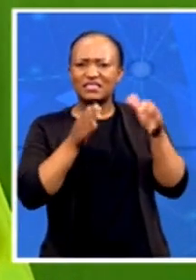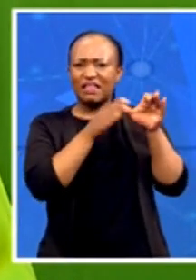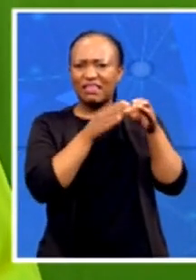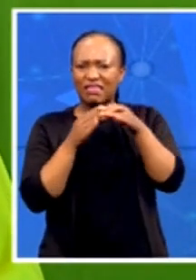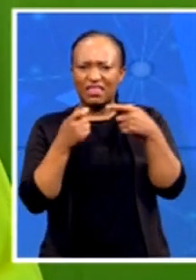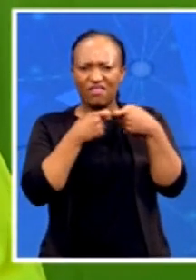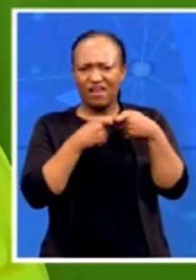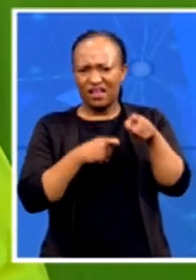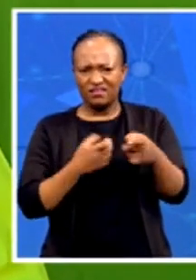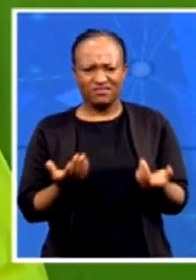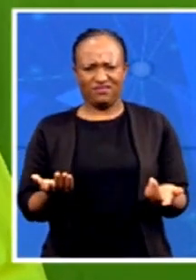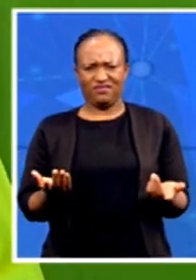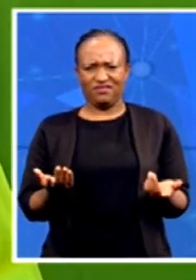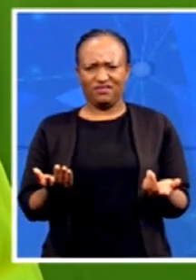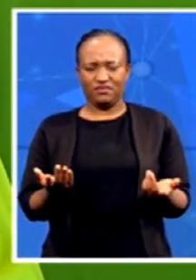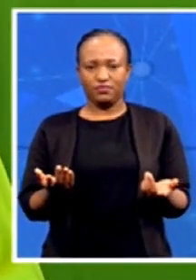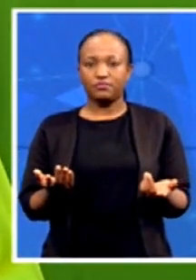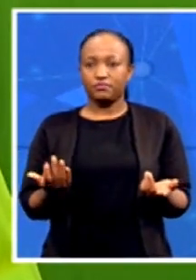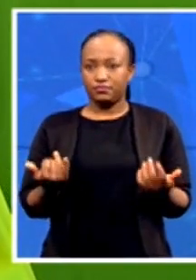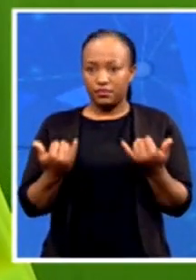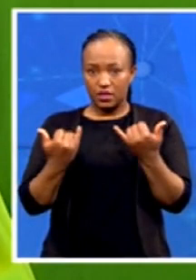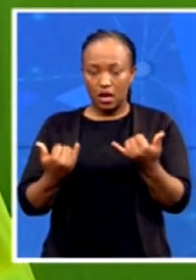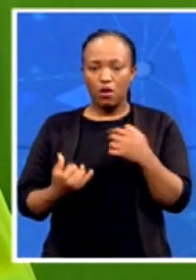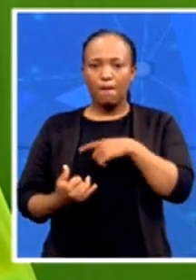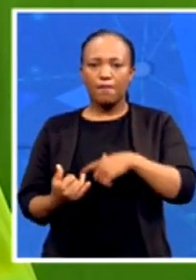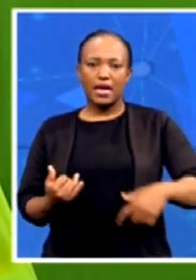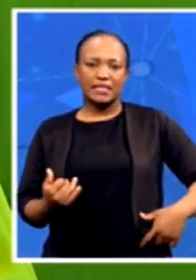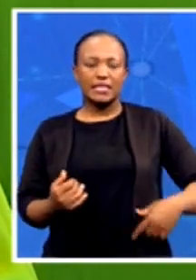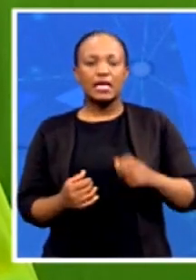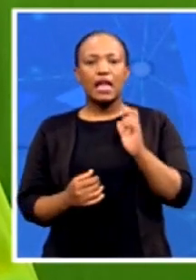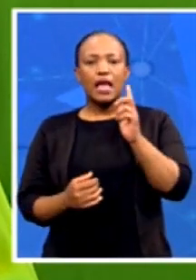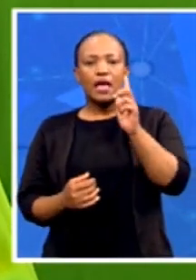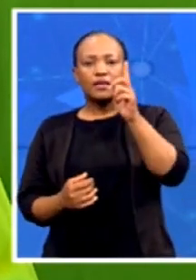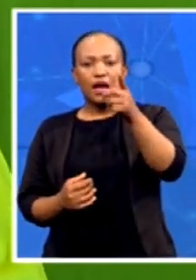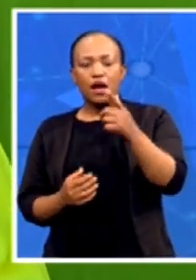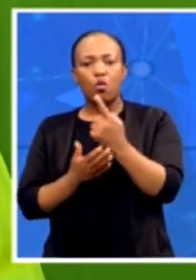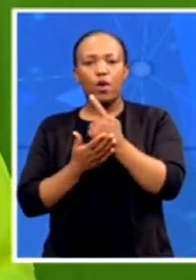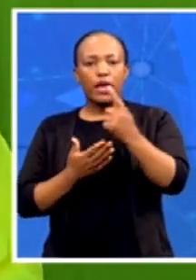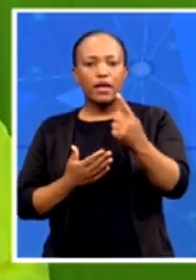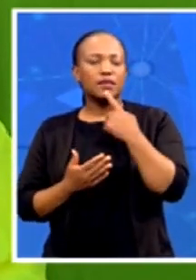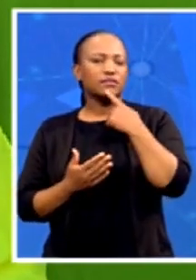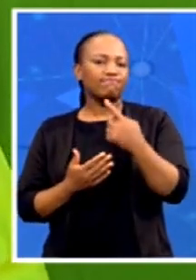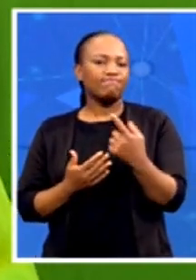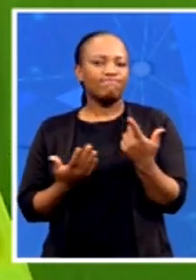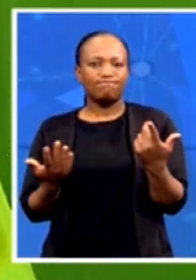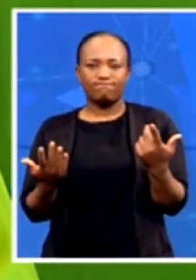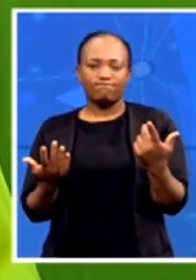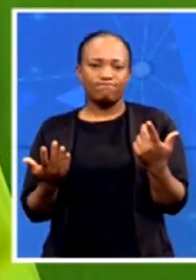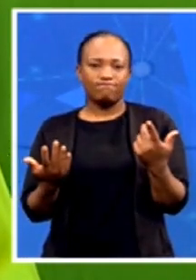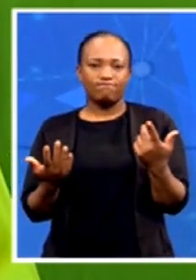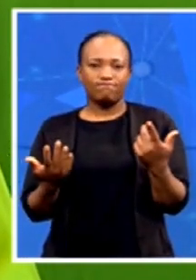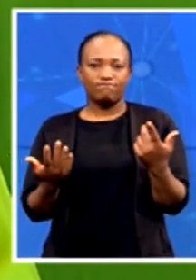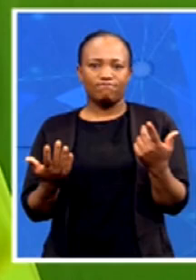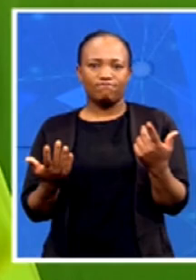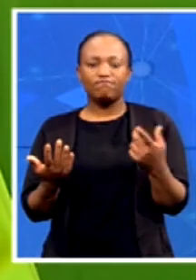And the president, a week or so later, with his iPad, stood in front of this nation in what he calls